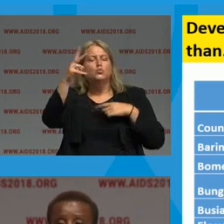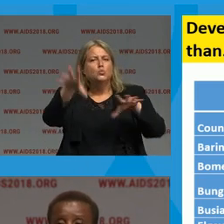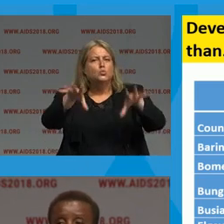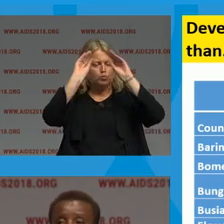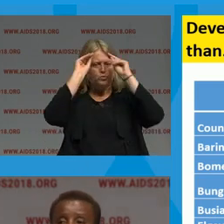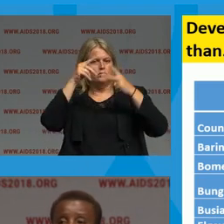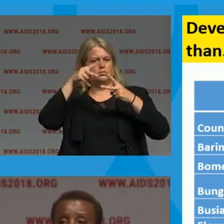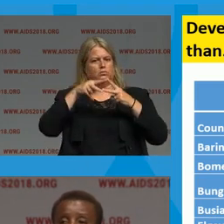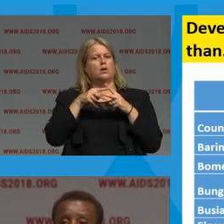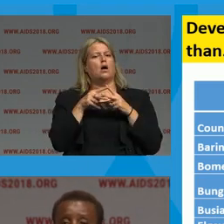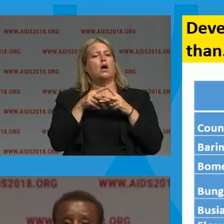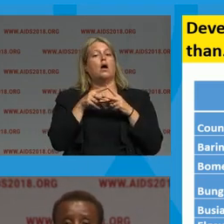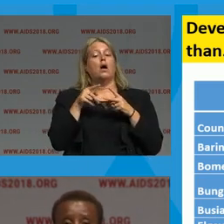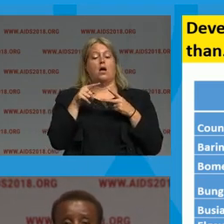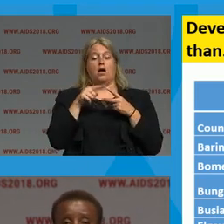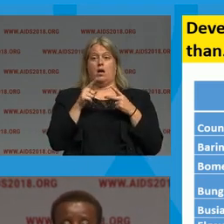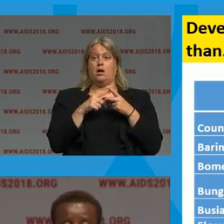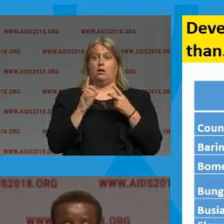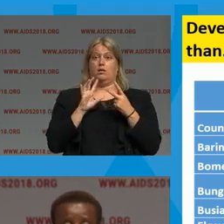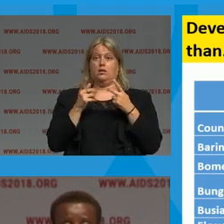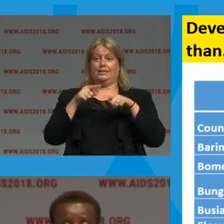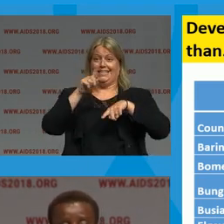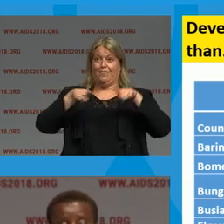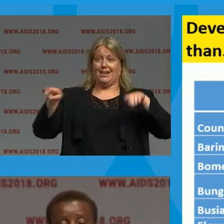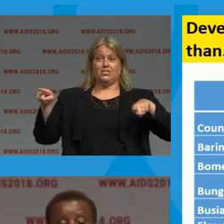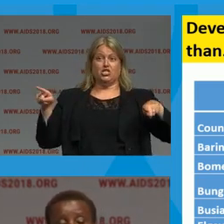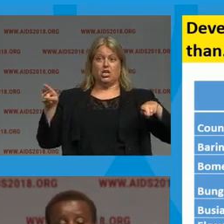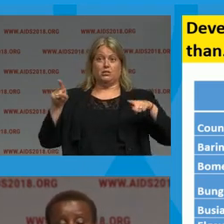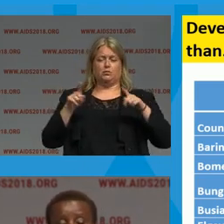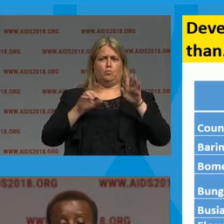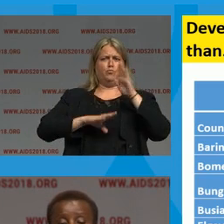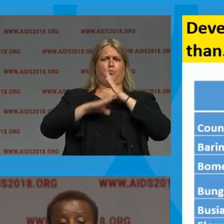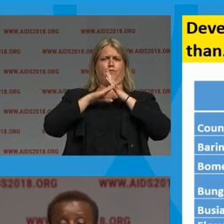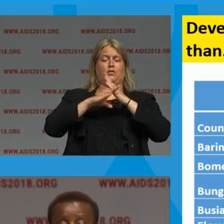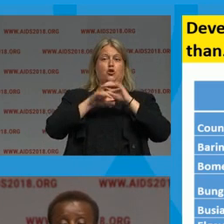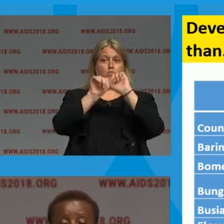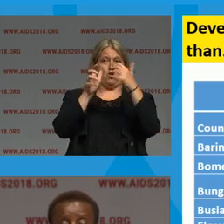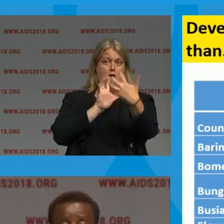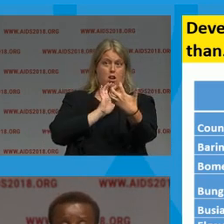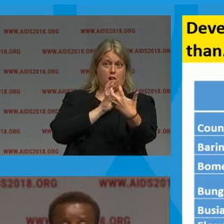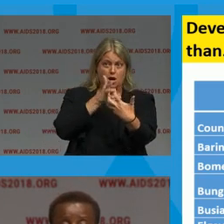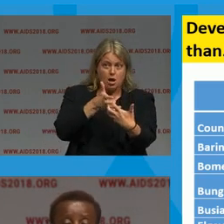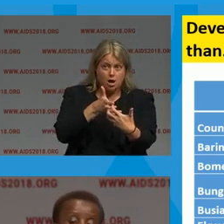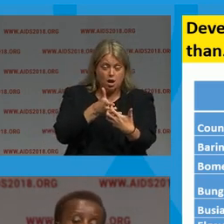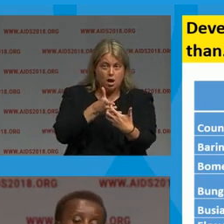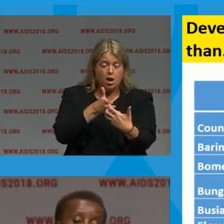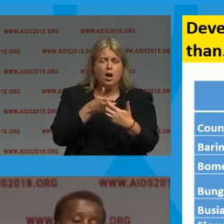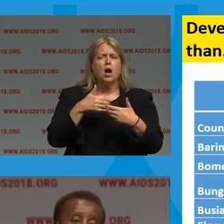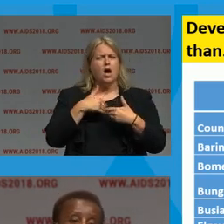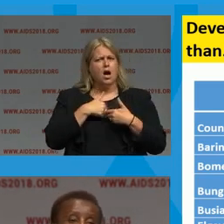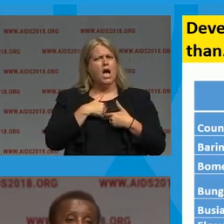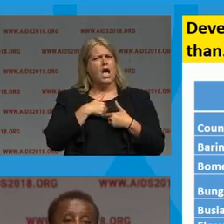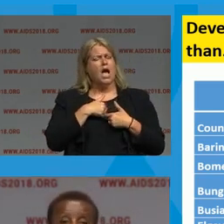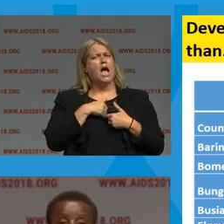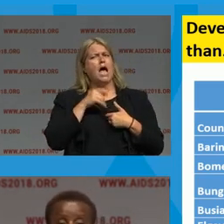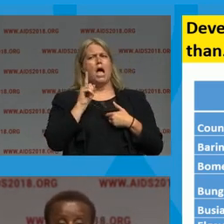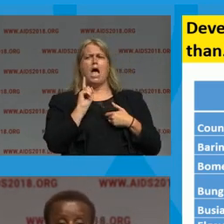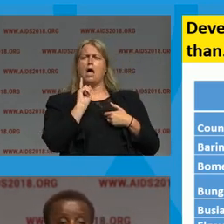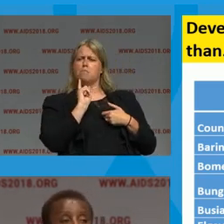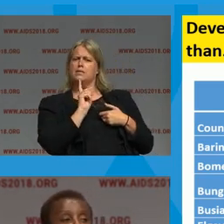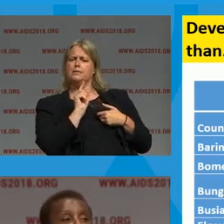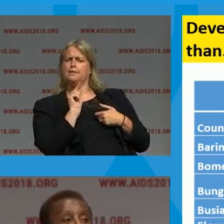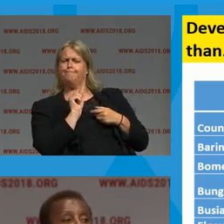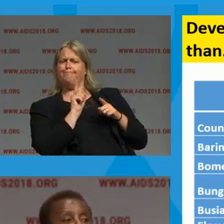be able to apply a differentiated care prevention model, we had to be able to look at